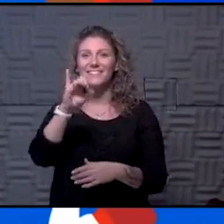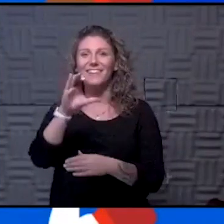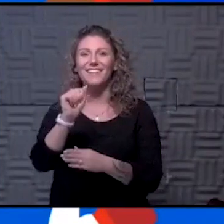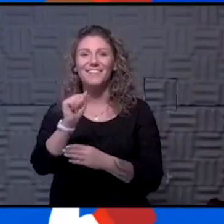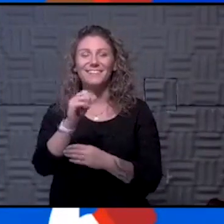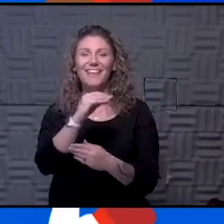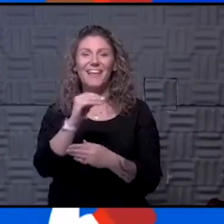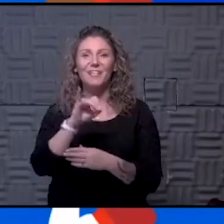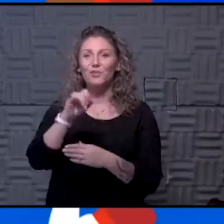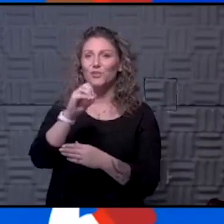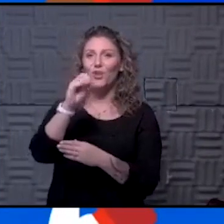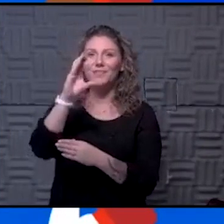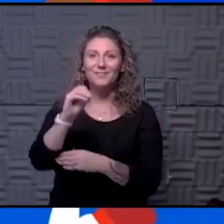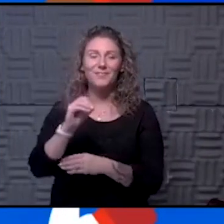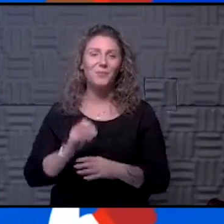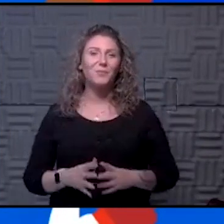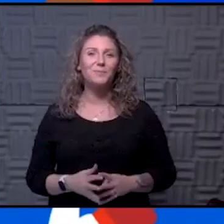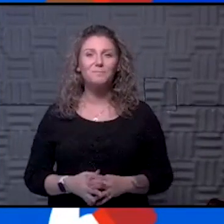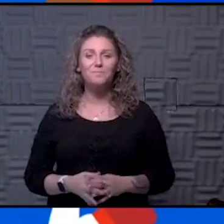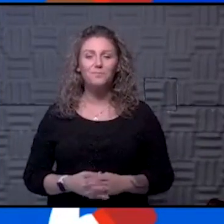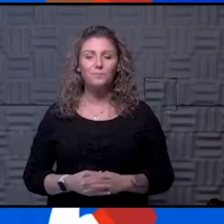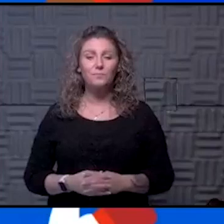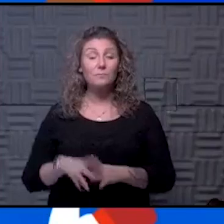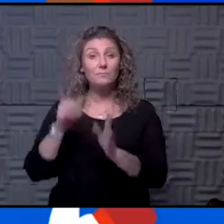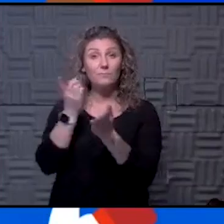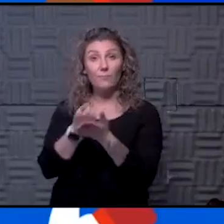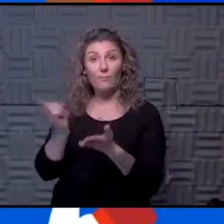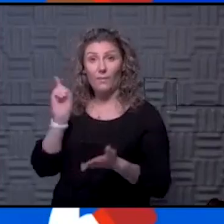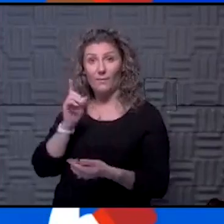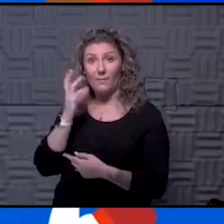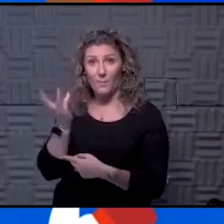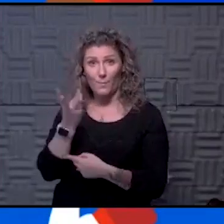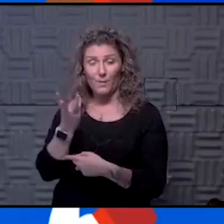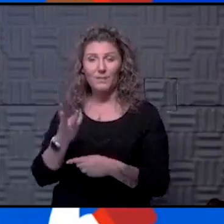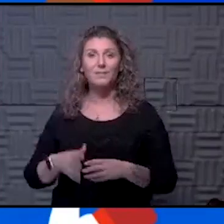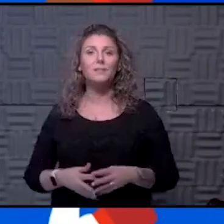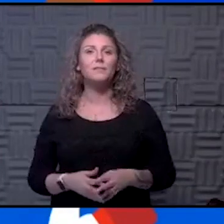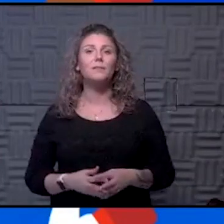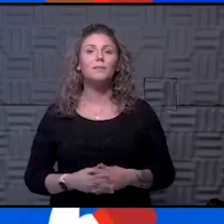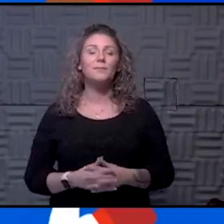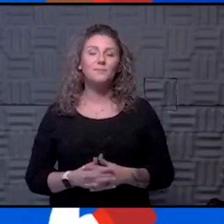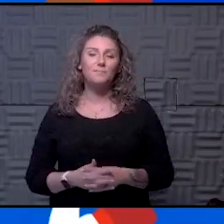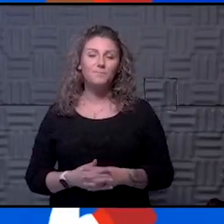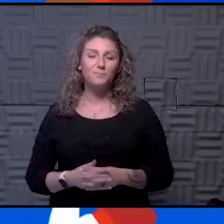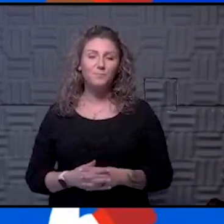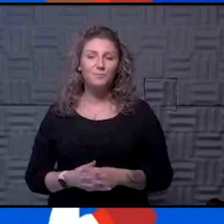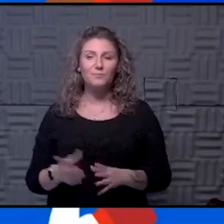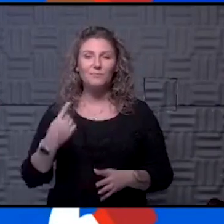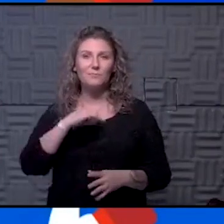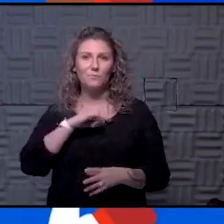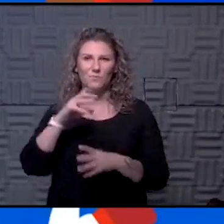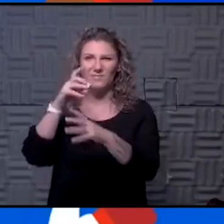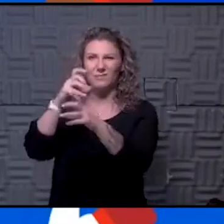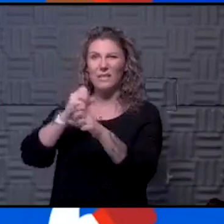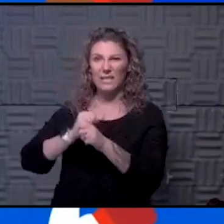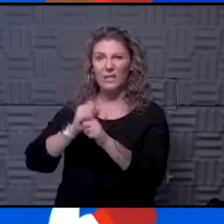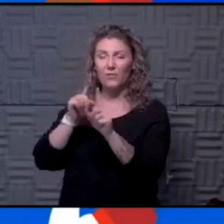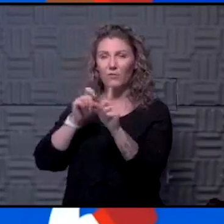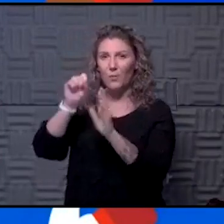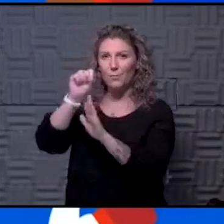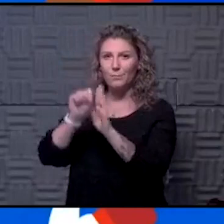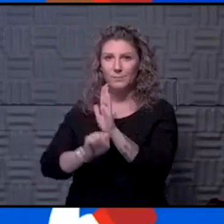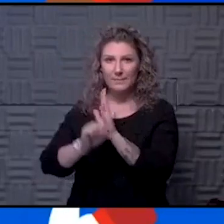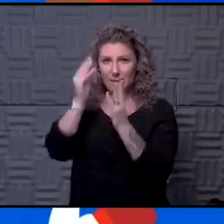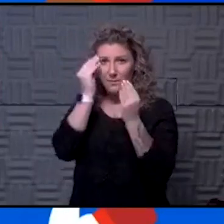Johnson County, as at last Wednesday, which is the weekly data that we receive from the state, we